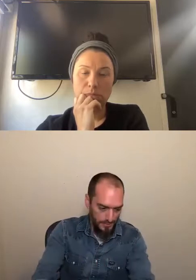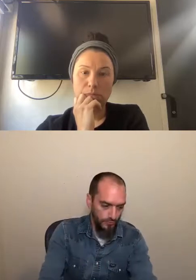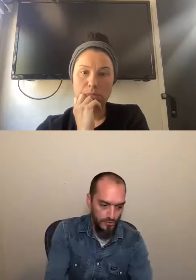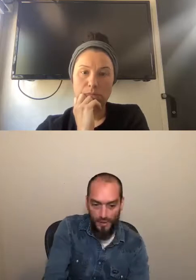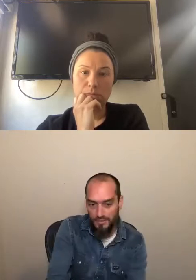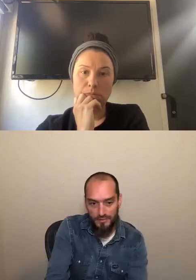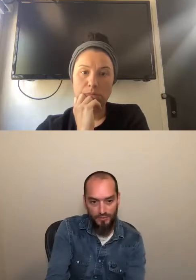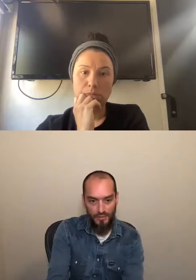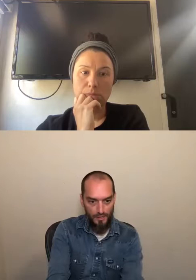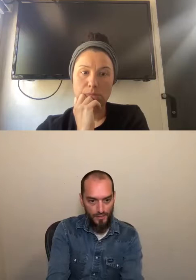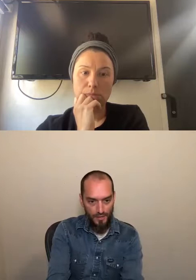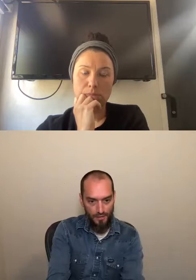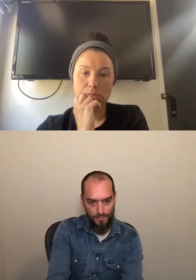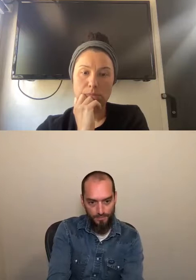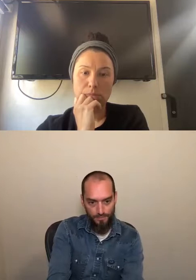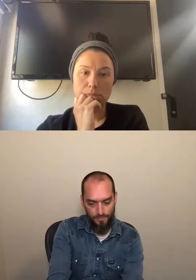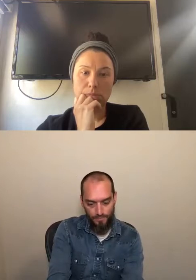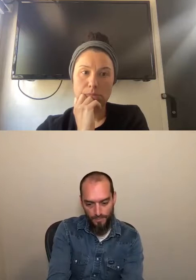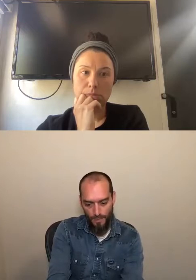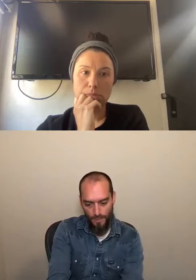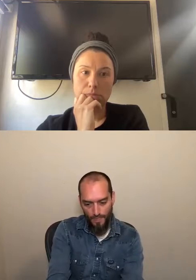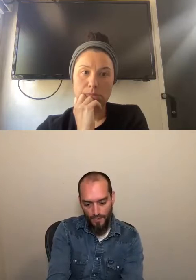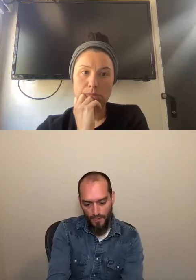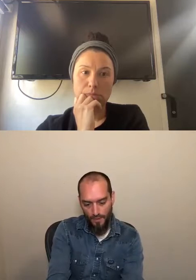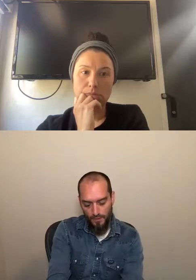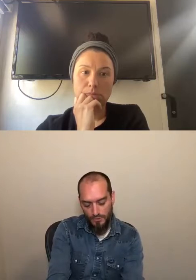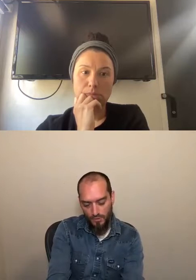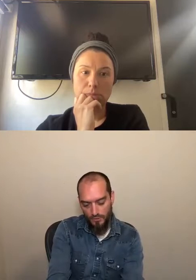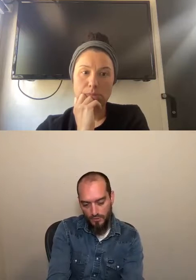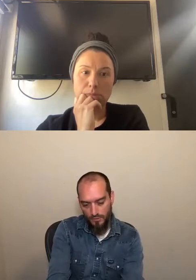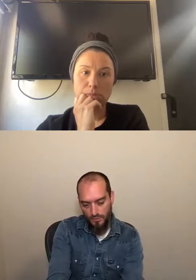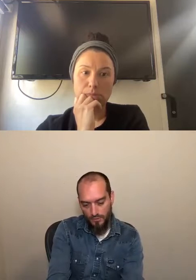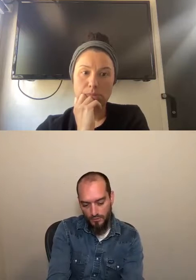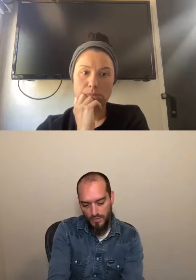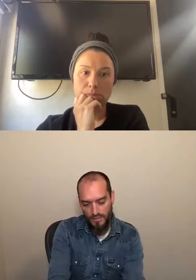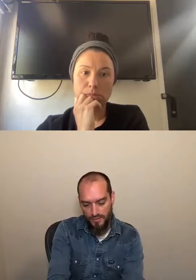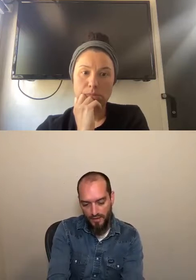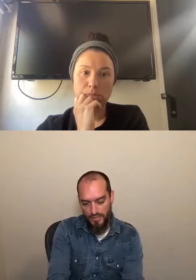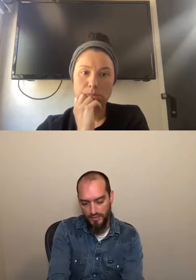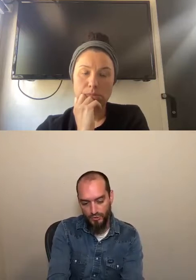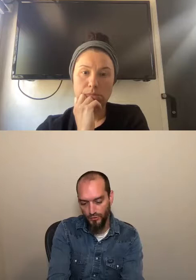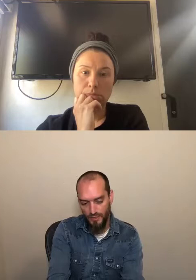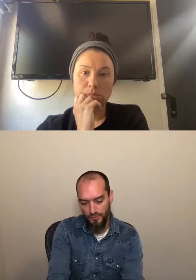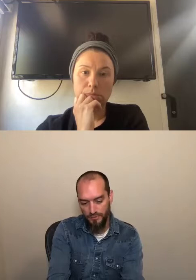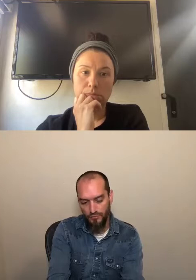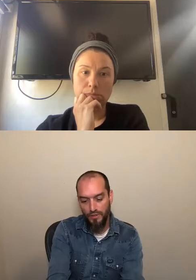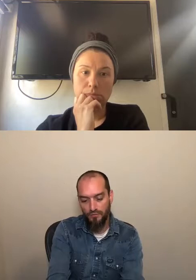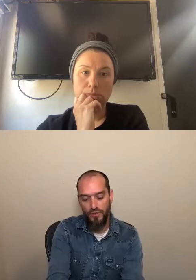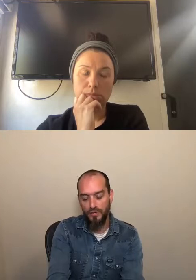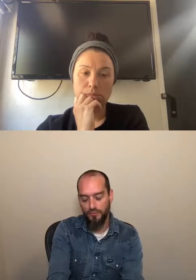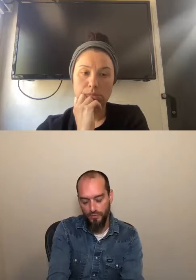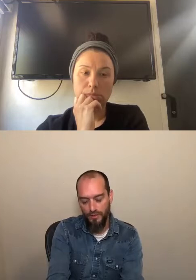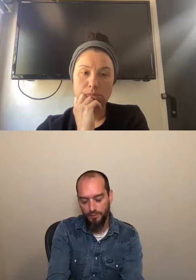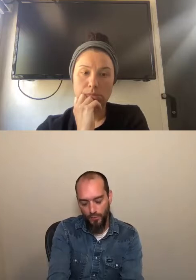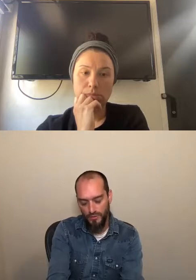that's a false positive. So taking the outside control sample is very,